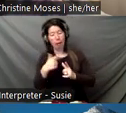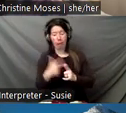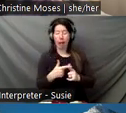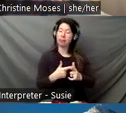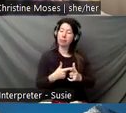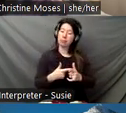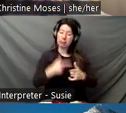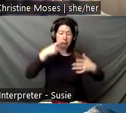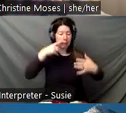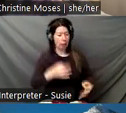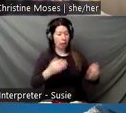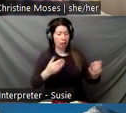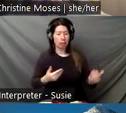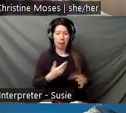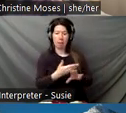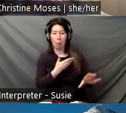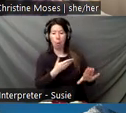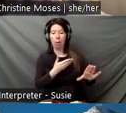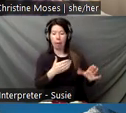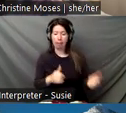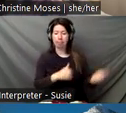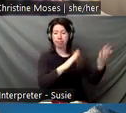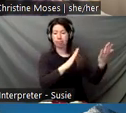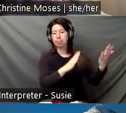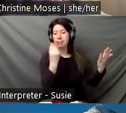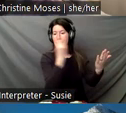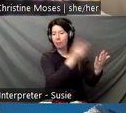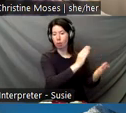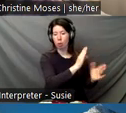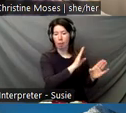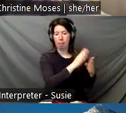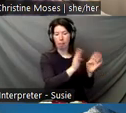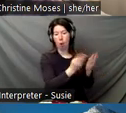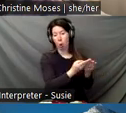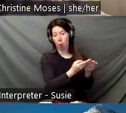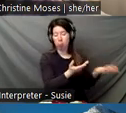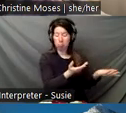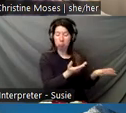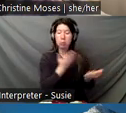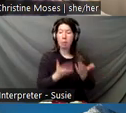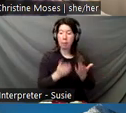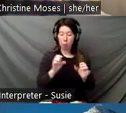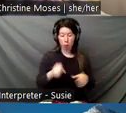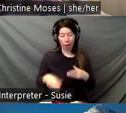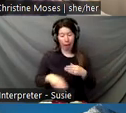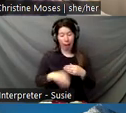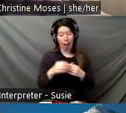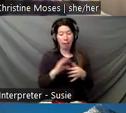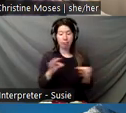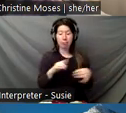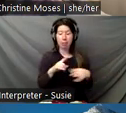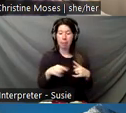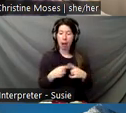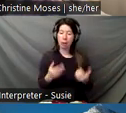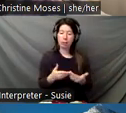Bureau on that particular directive. So seems like maybe we could get something in here about public consultation with